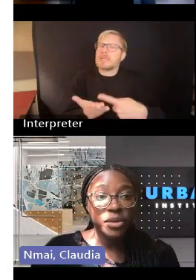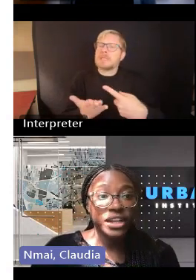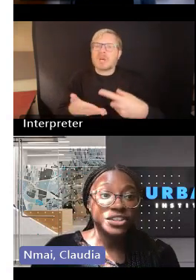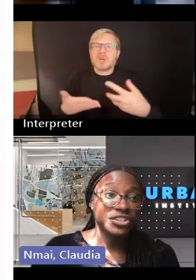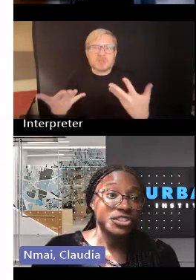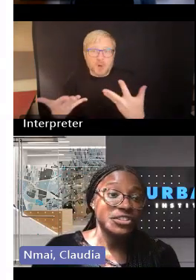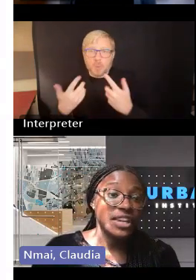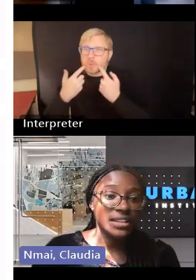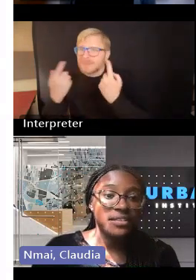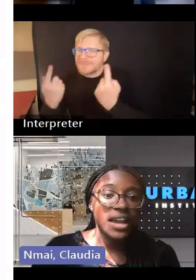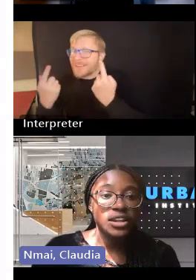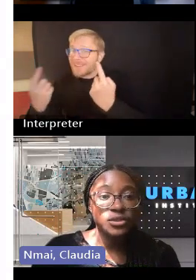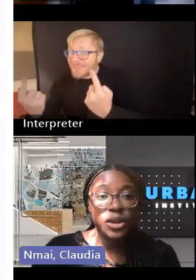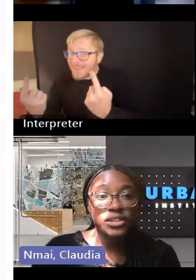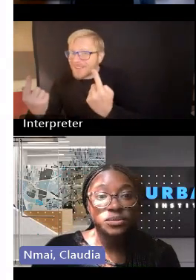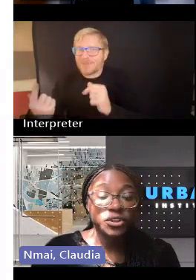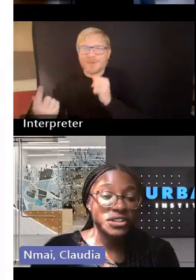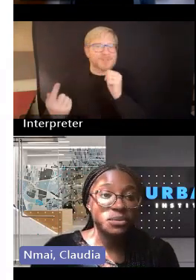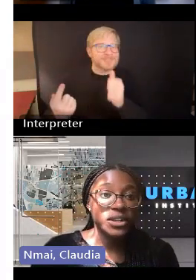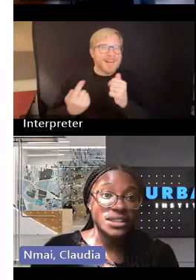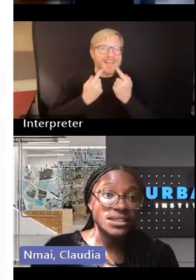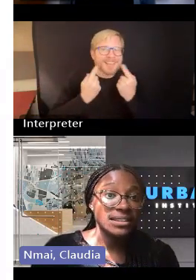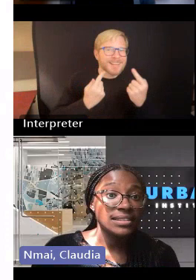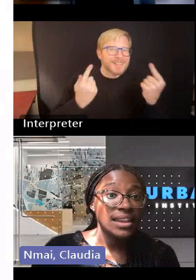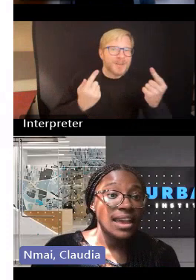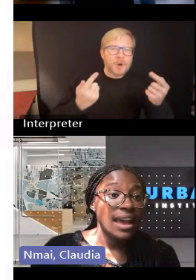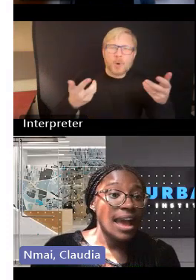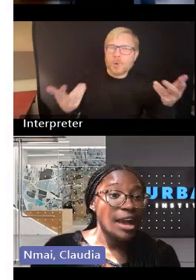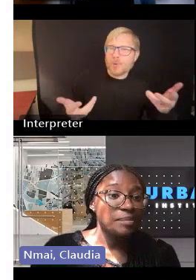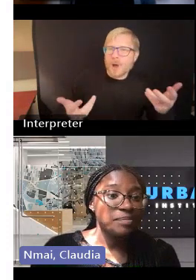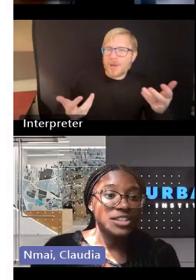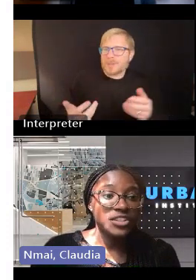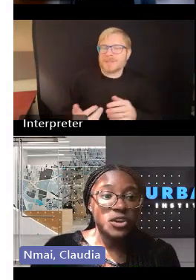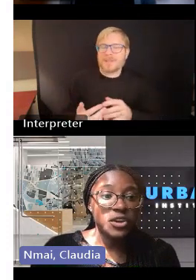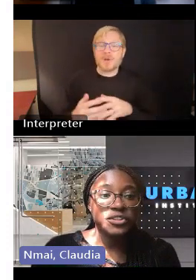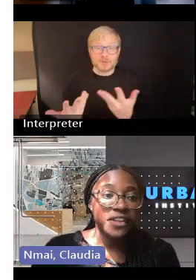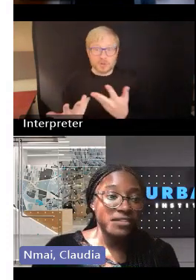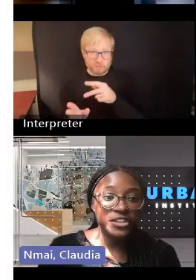survivors and what practitioners identified as what works and what doesn't.